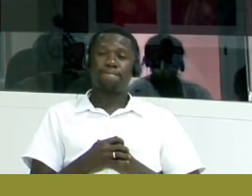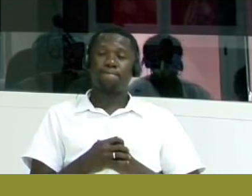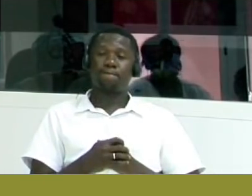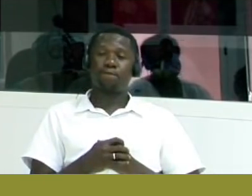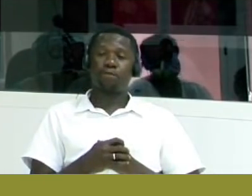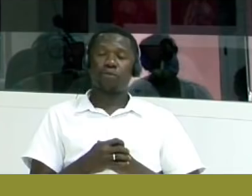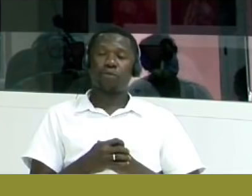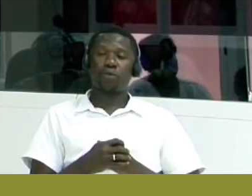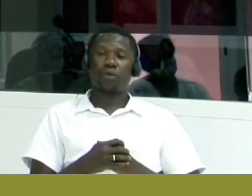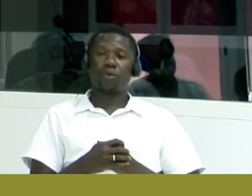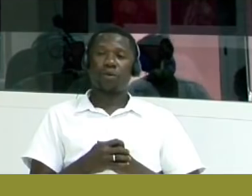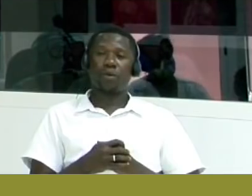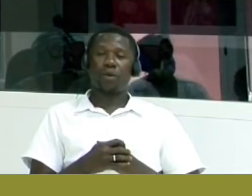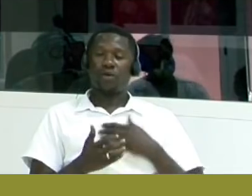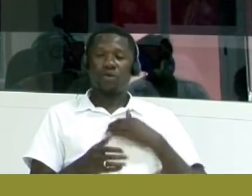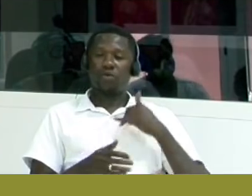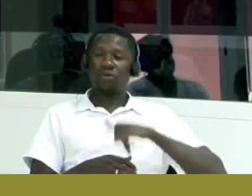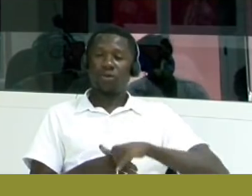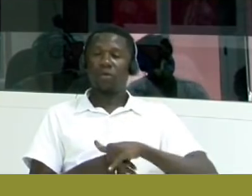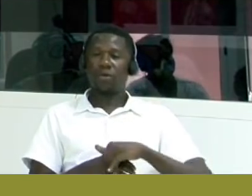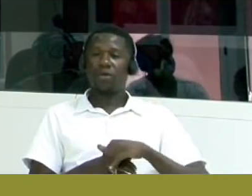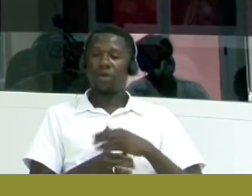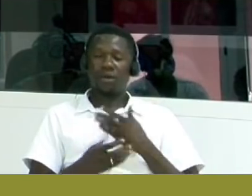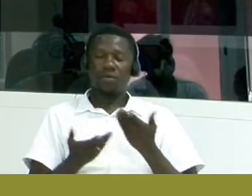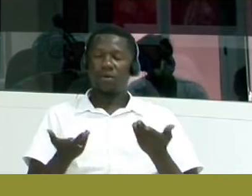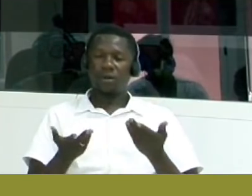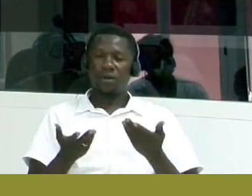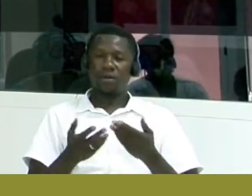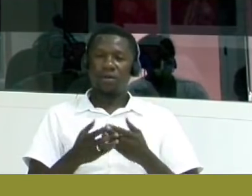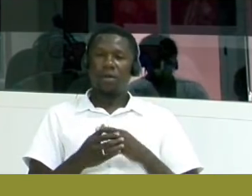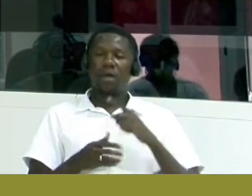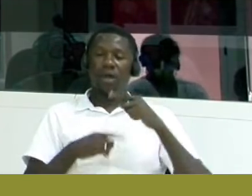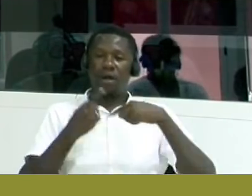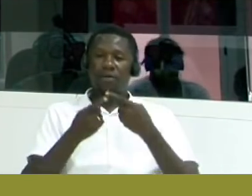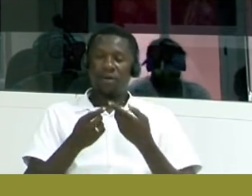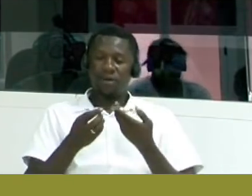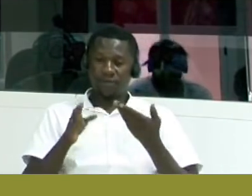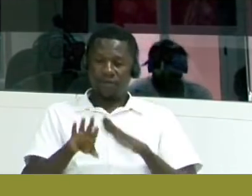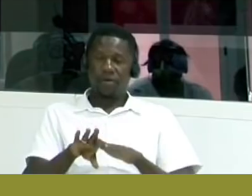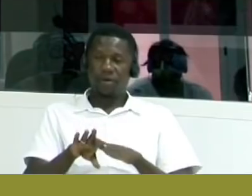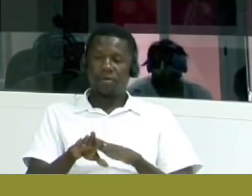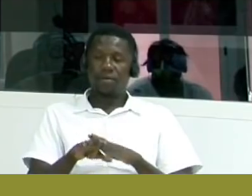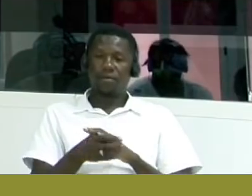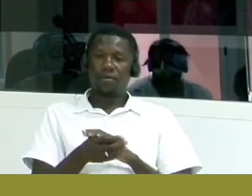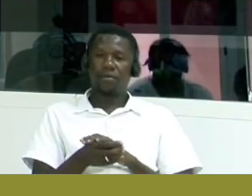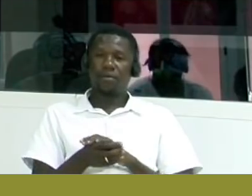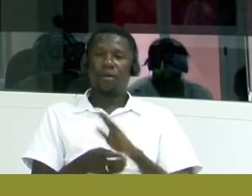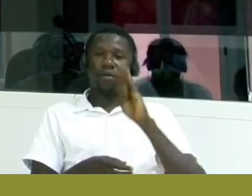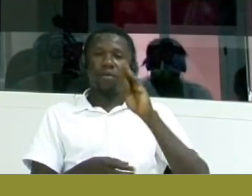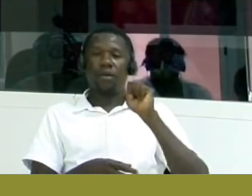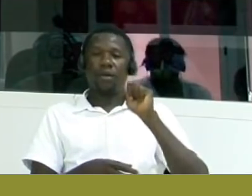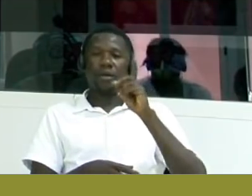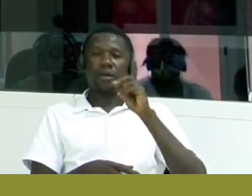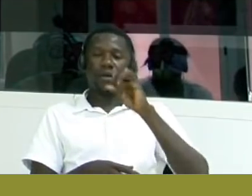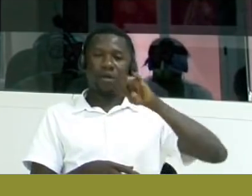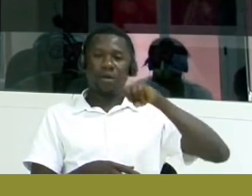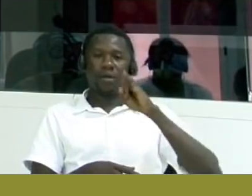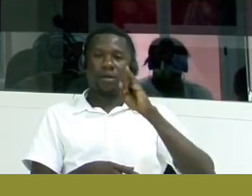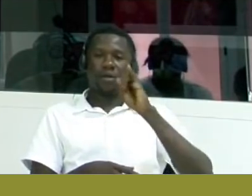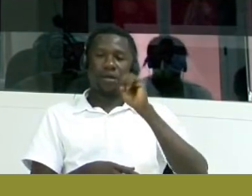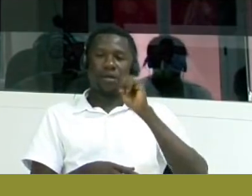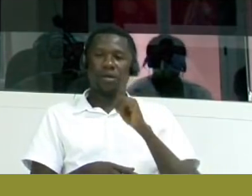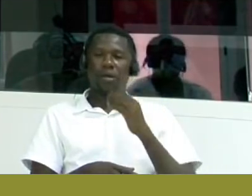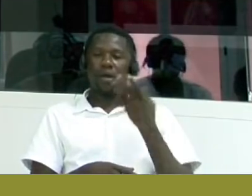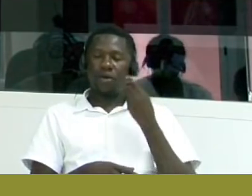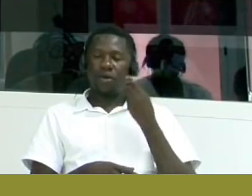just closed the phone, and that was the end of the matter. After the funeral, Baji came back to report to me. I said, yes, how was the funeral? Oh,